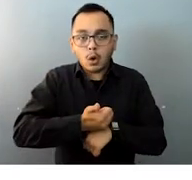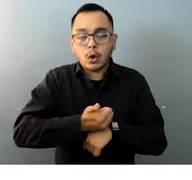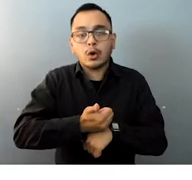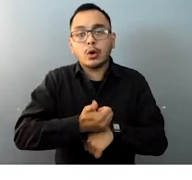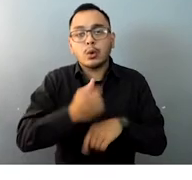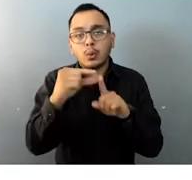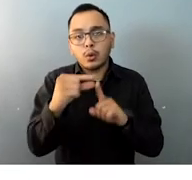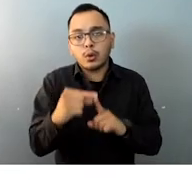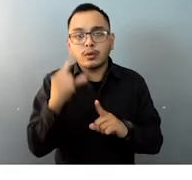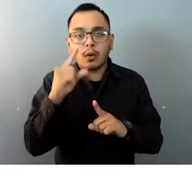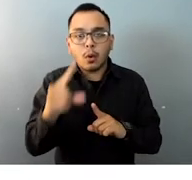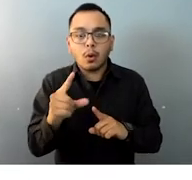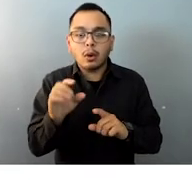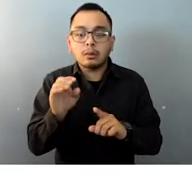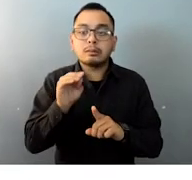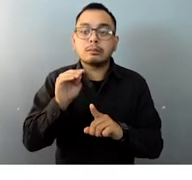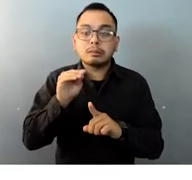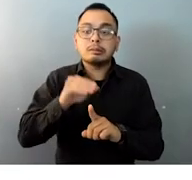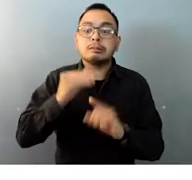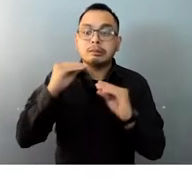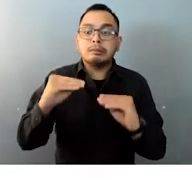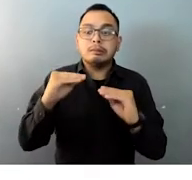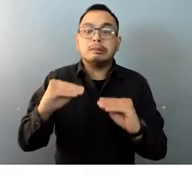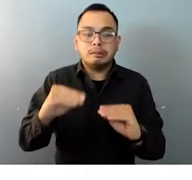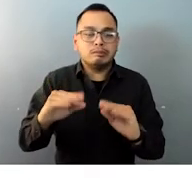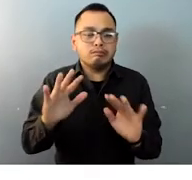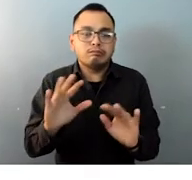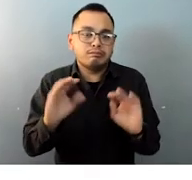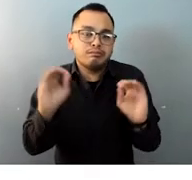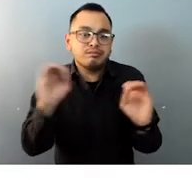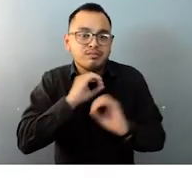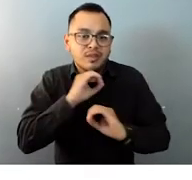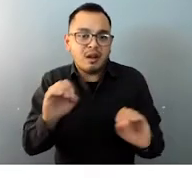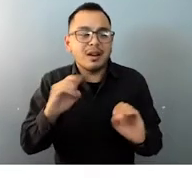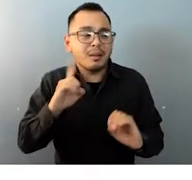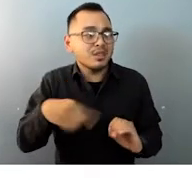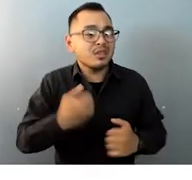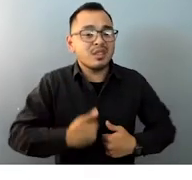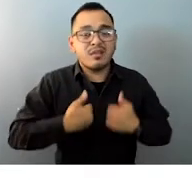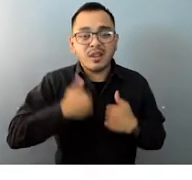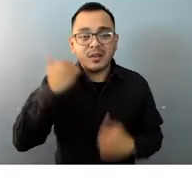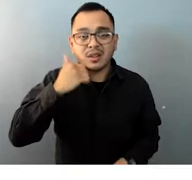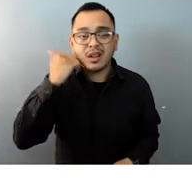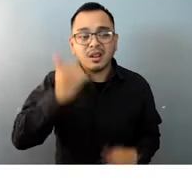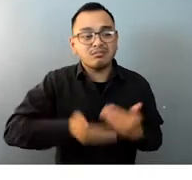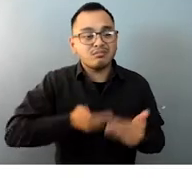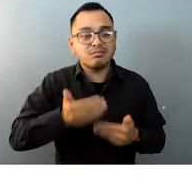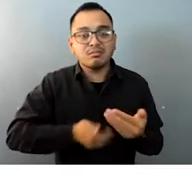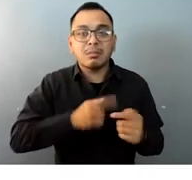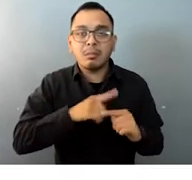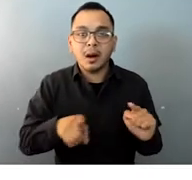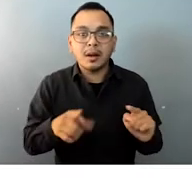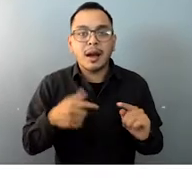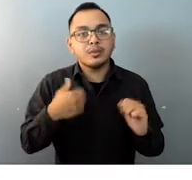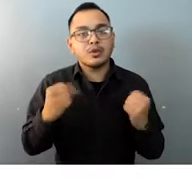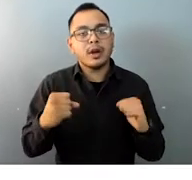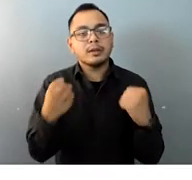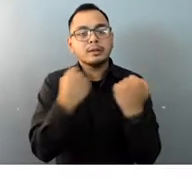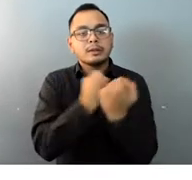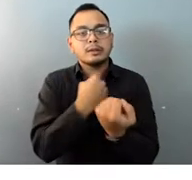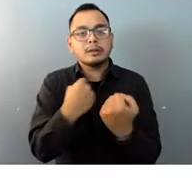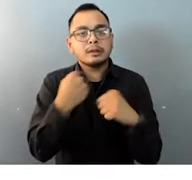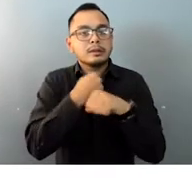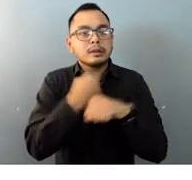I have no set words or of comfort to other people. I'm just living day to day like everyone else, but